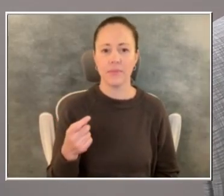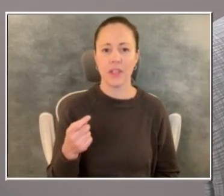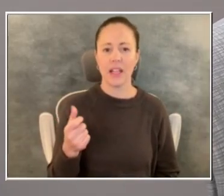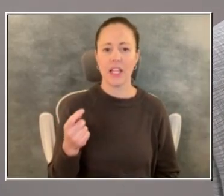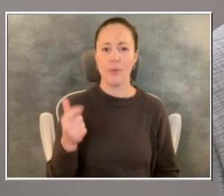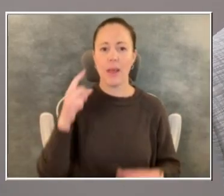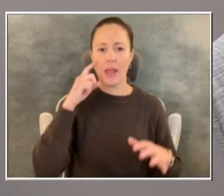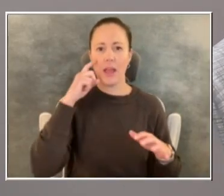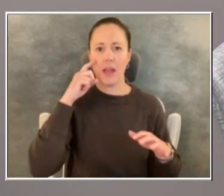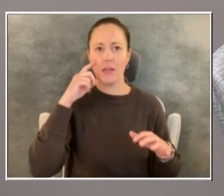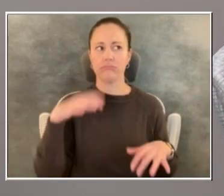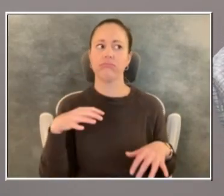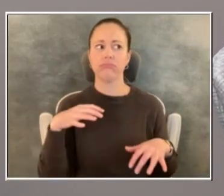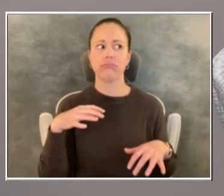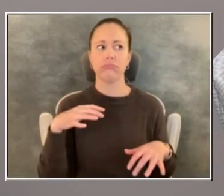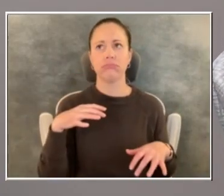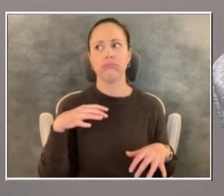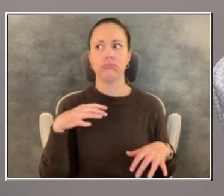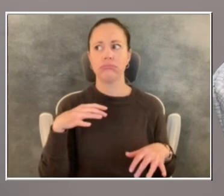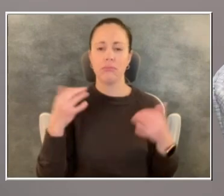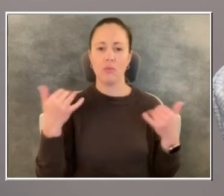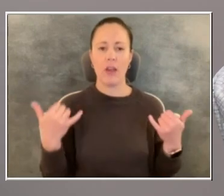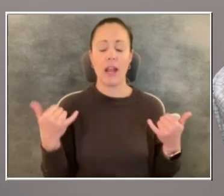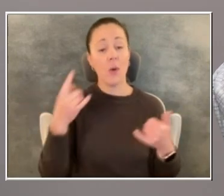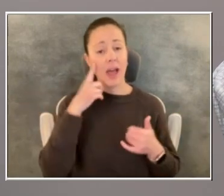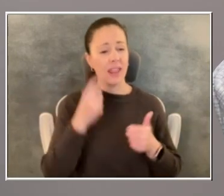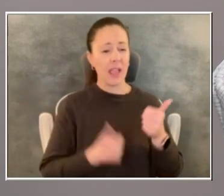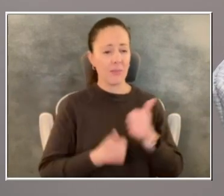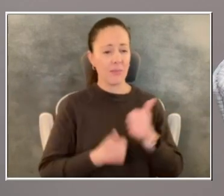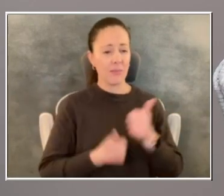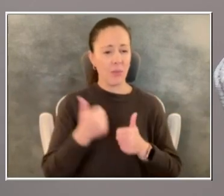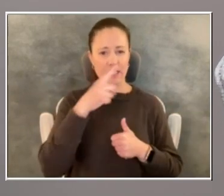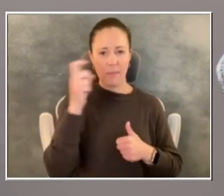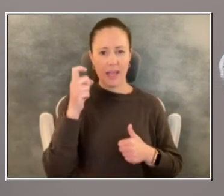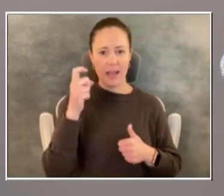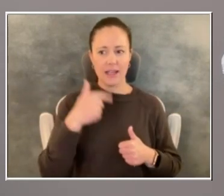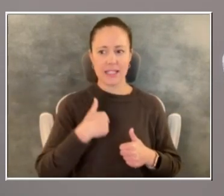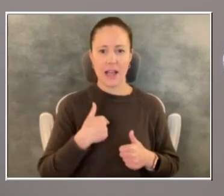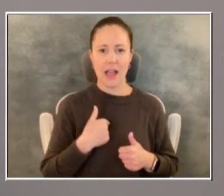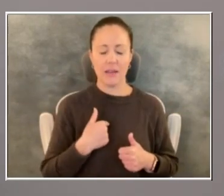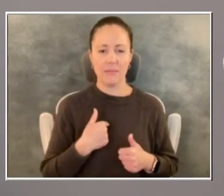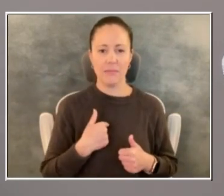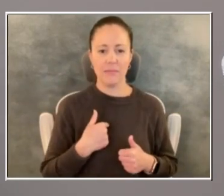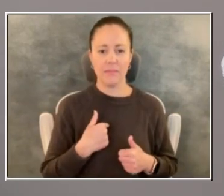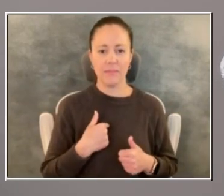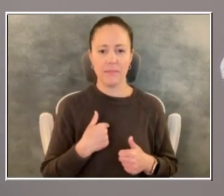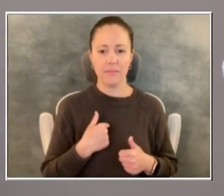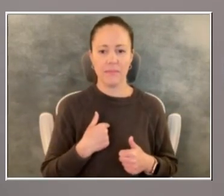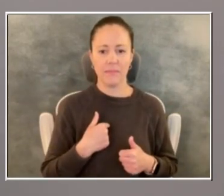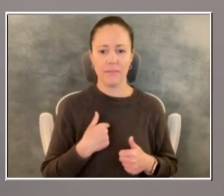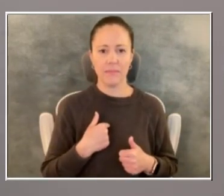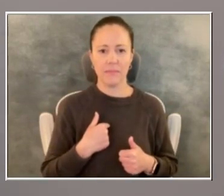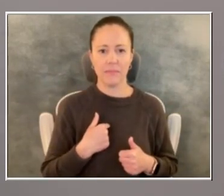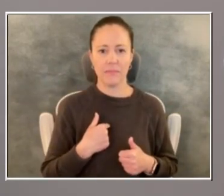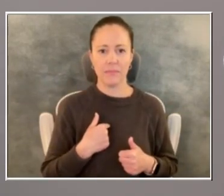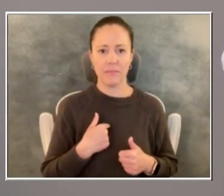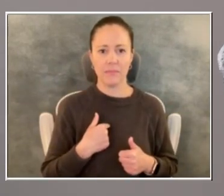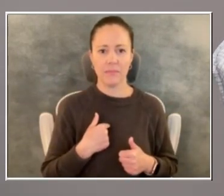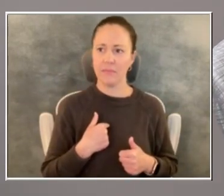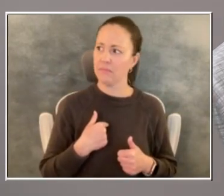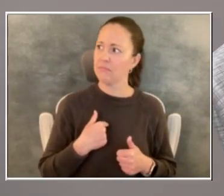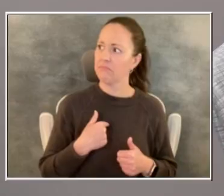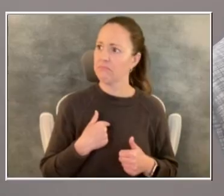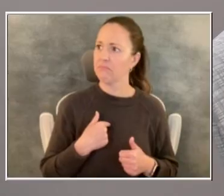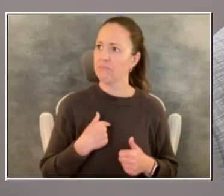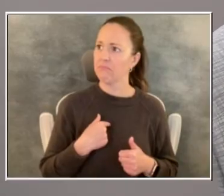now. Sure. I think mostly because I'm relatively, in fact, probably really healthy as